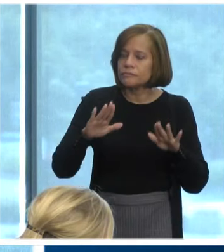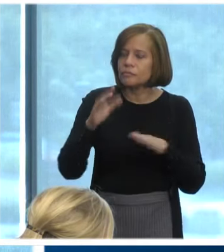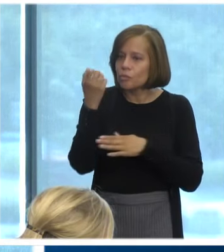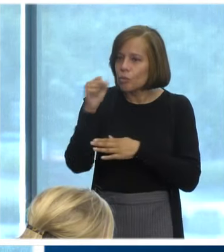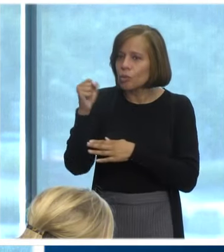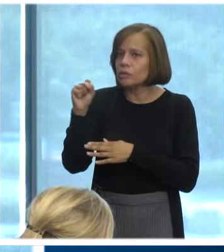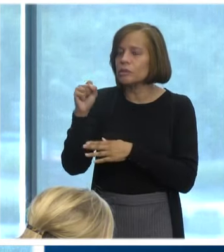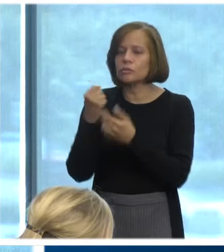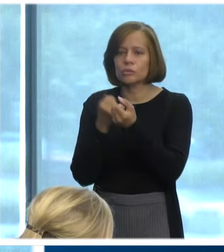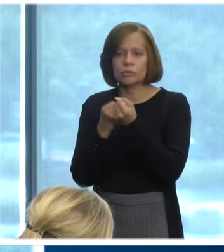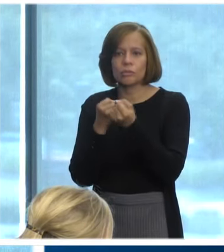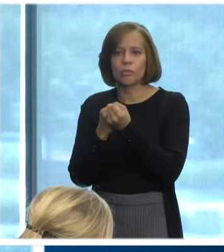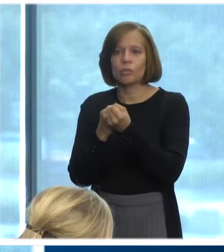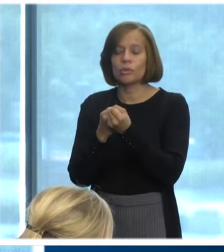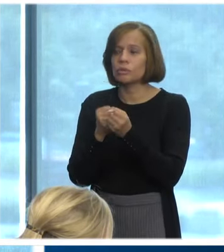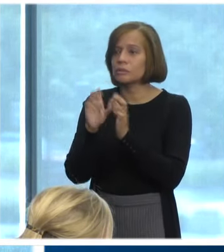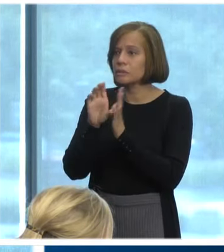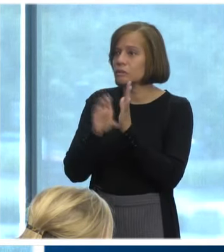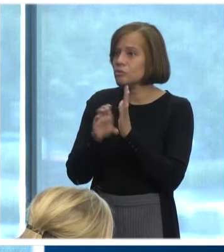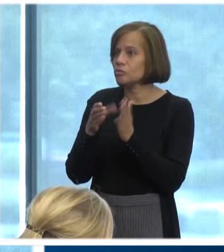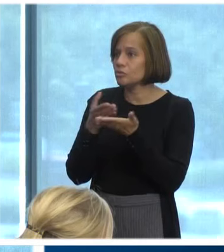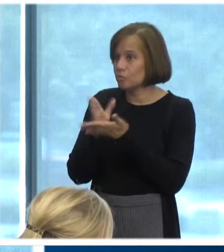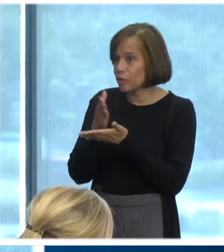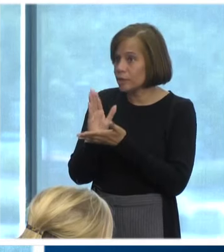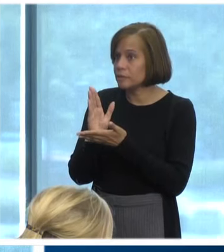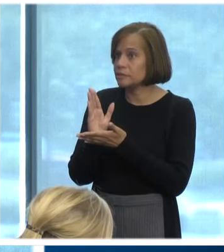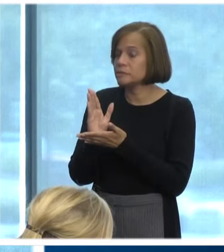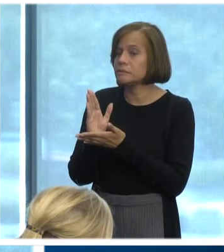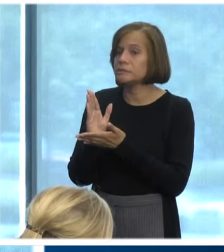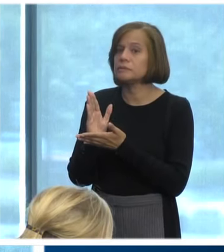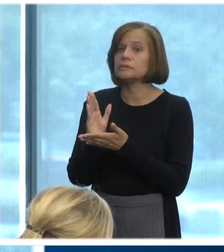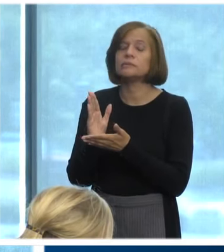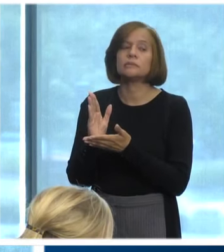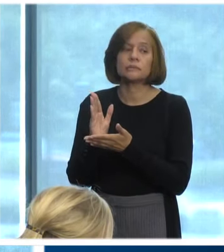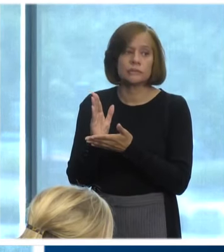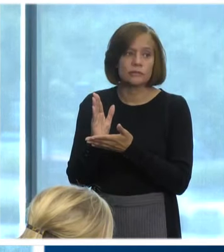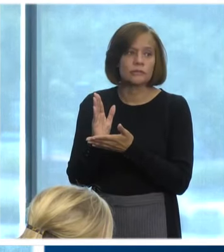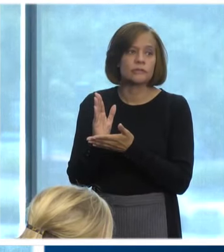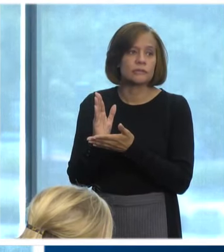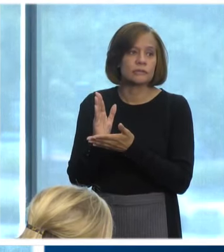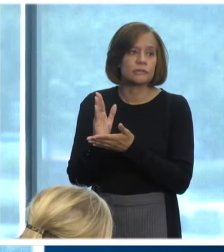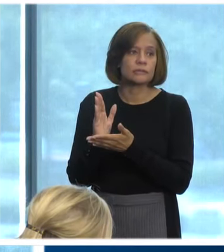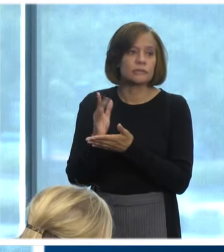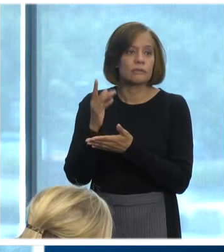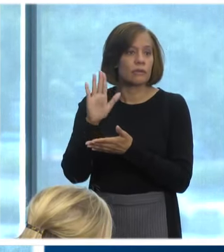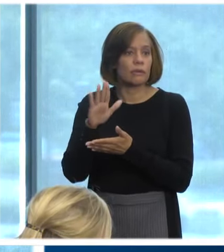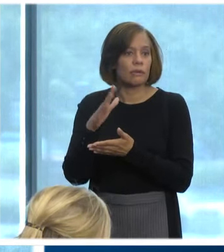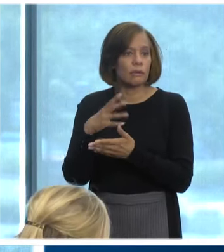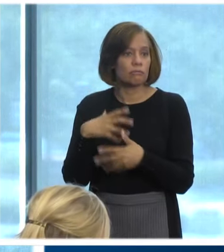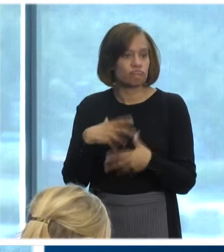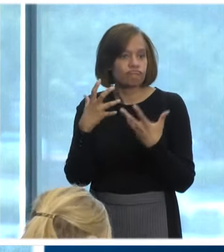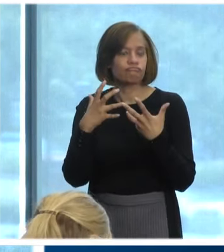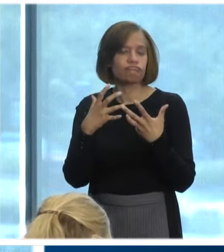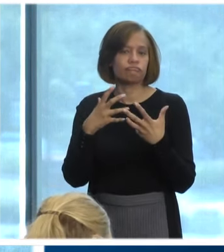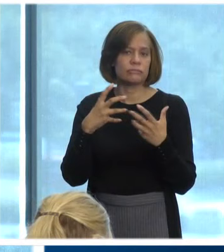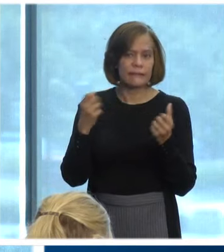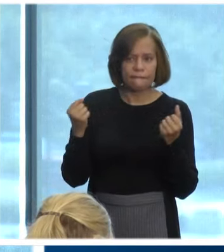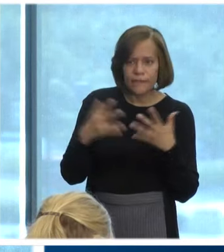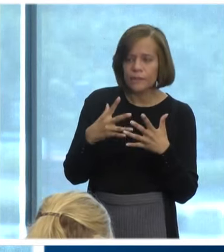people exercising their constitutional rights to bring their rage, fear,